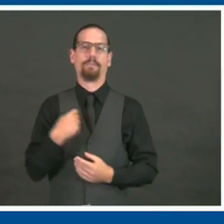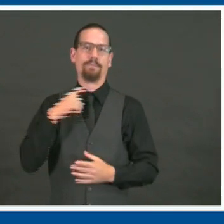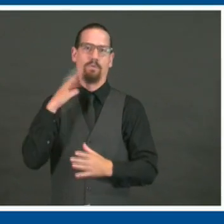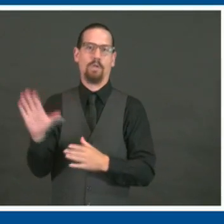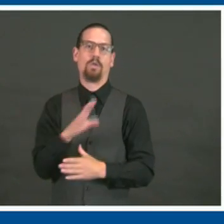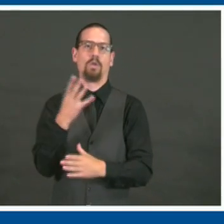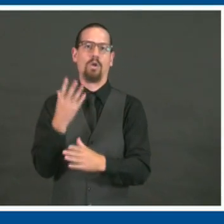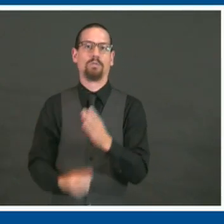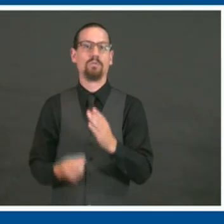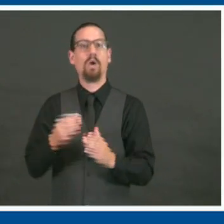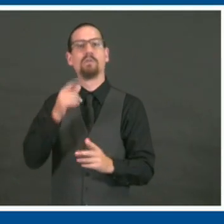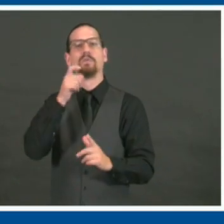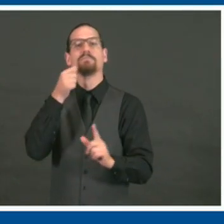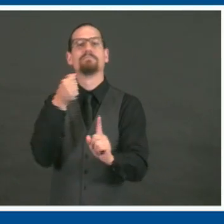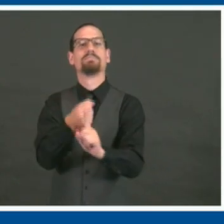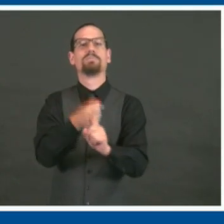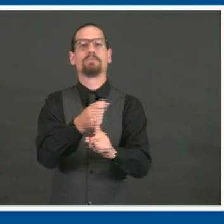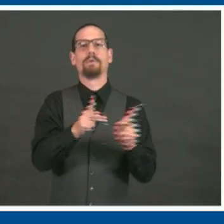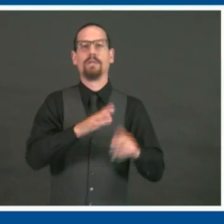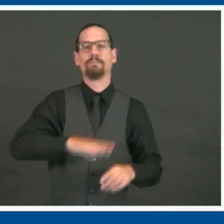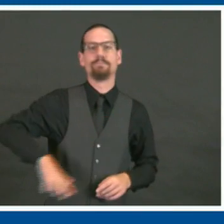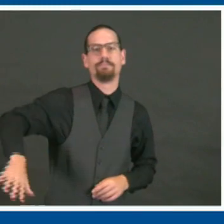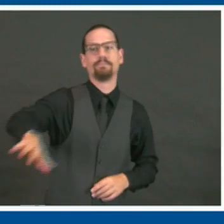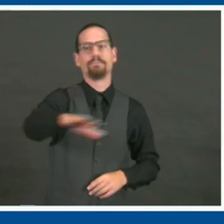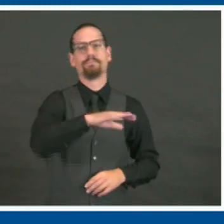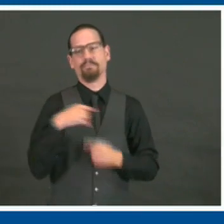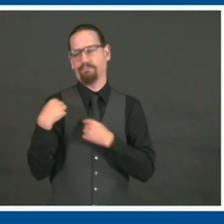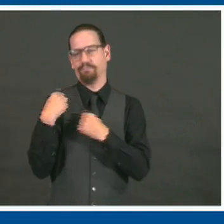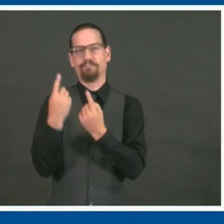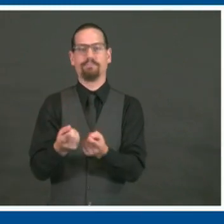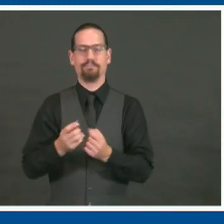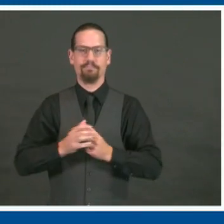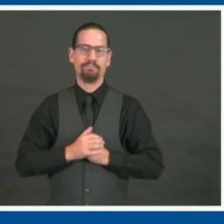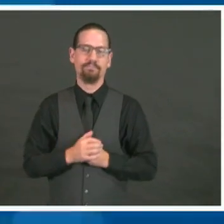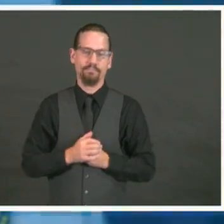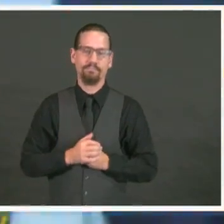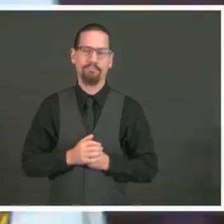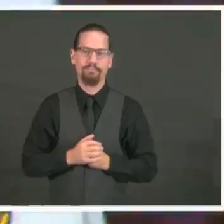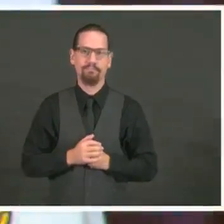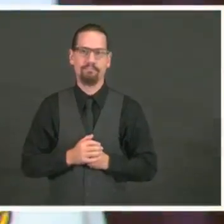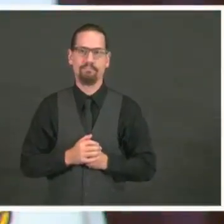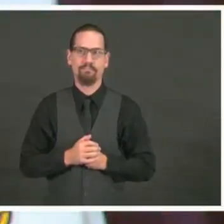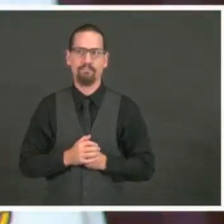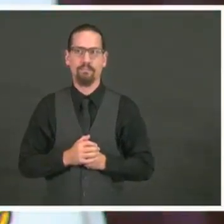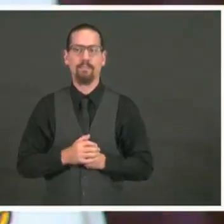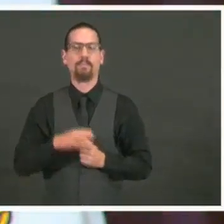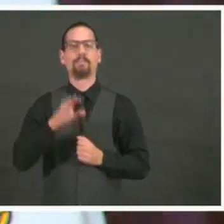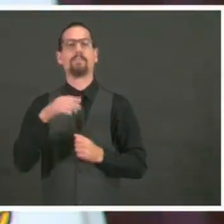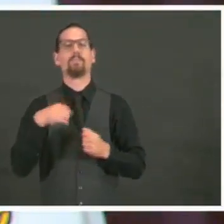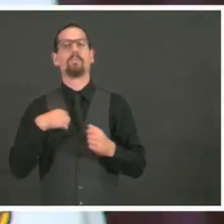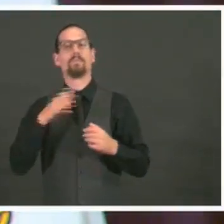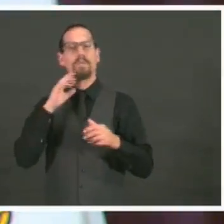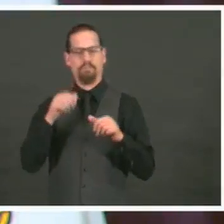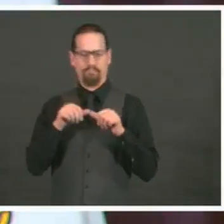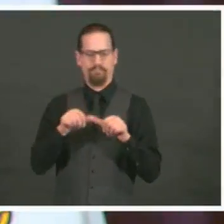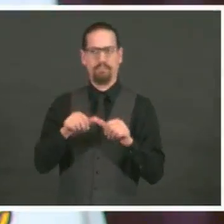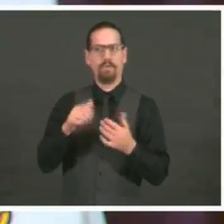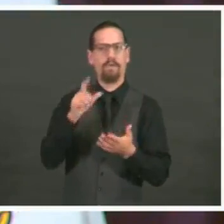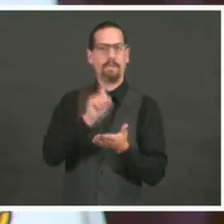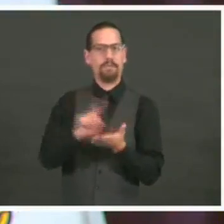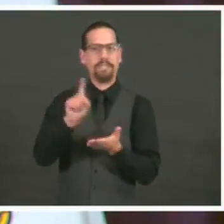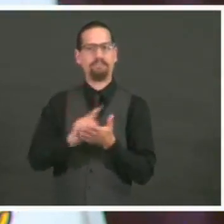several months. As I've done for the last few weeks and will continue to do each week, I'll spend